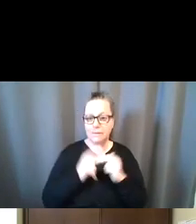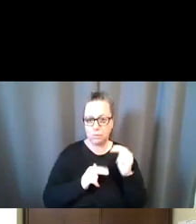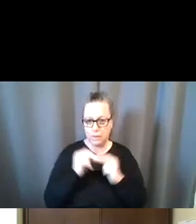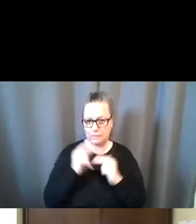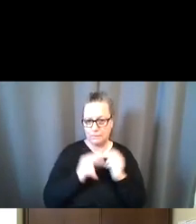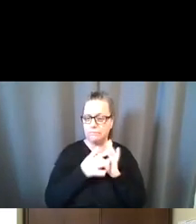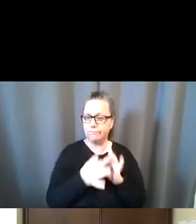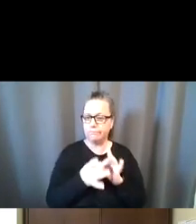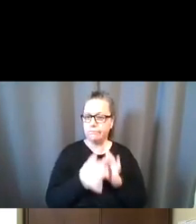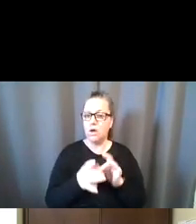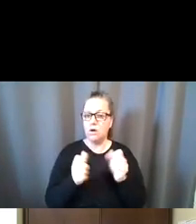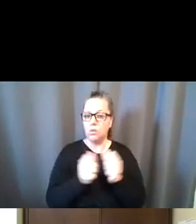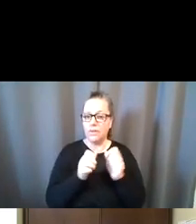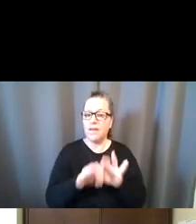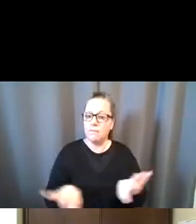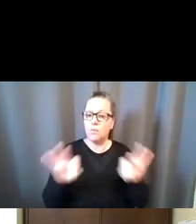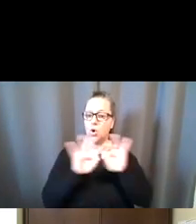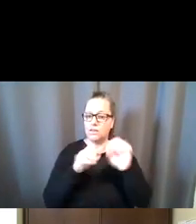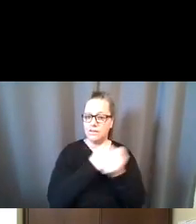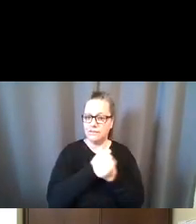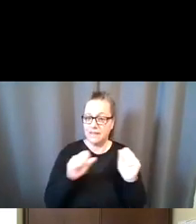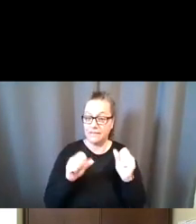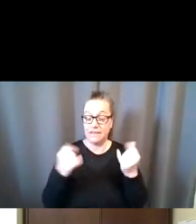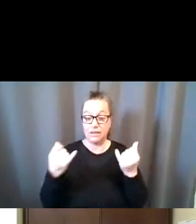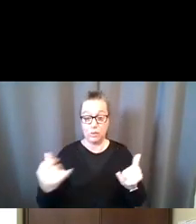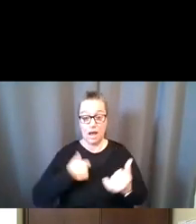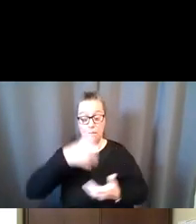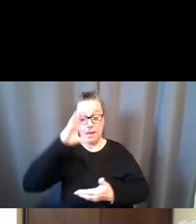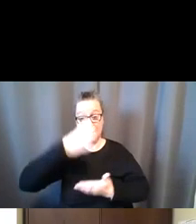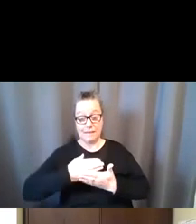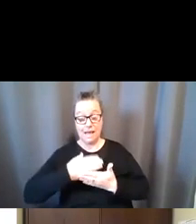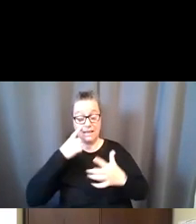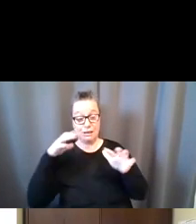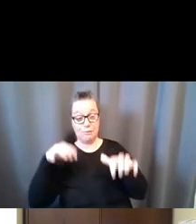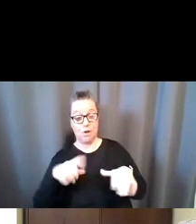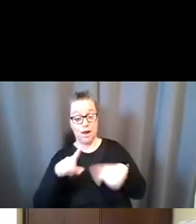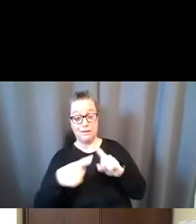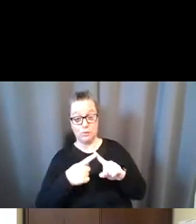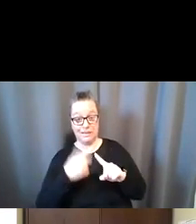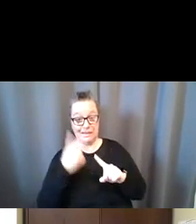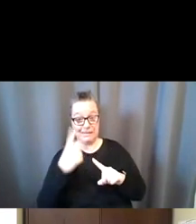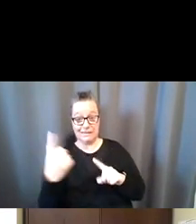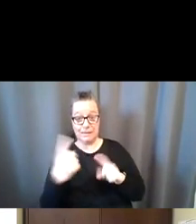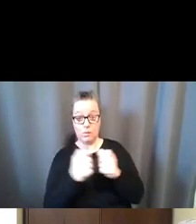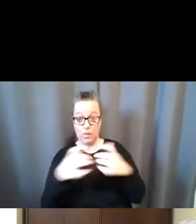around the importance of safety. And so now my son is surprised when he doesn't see somebody with a helmet on.